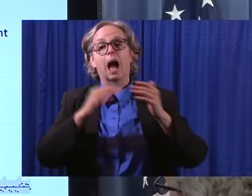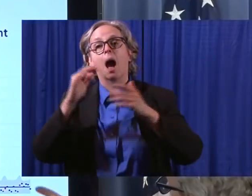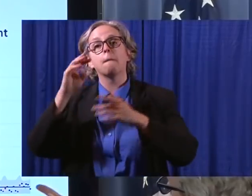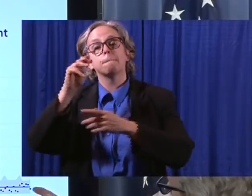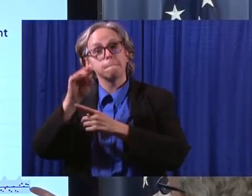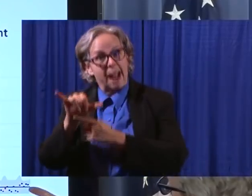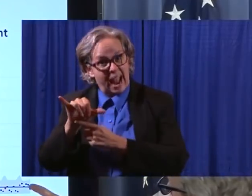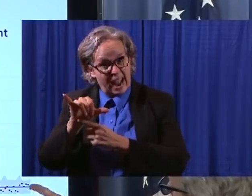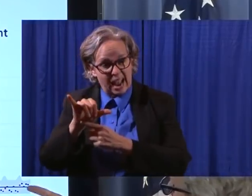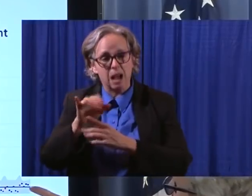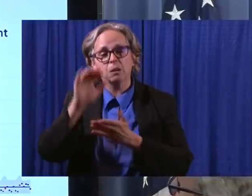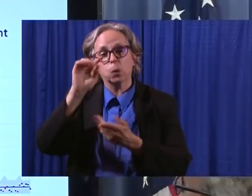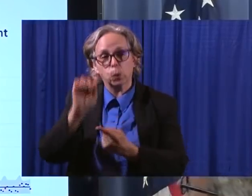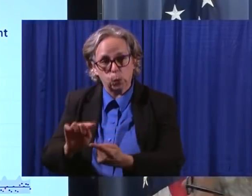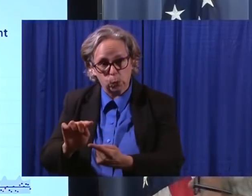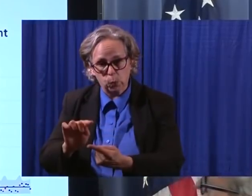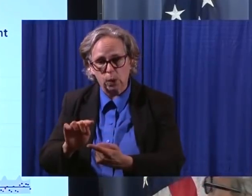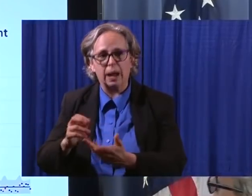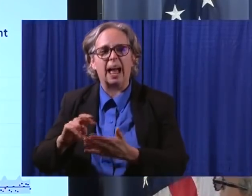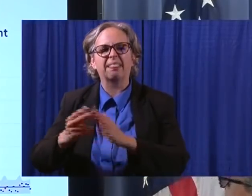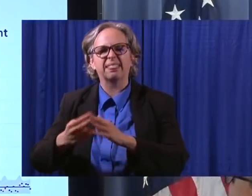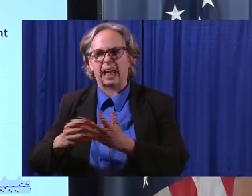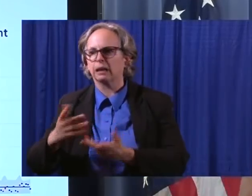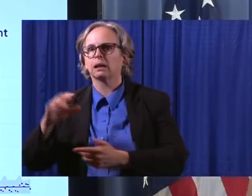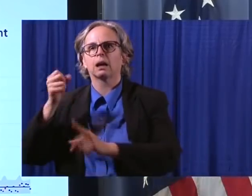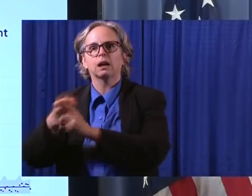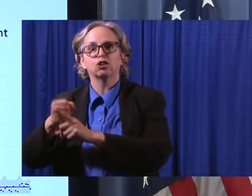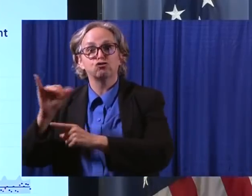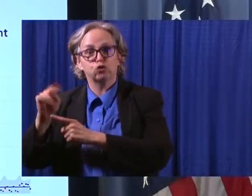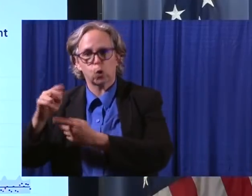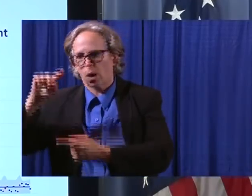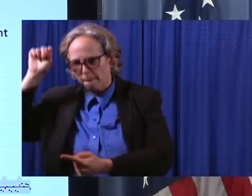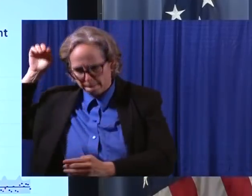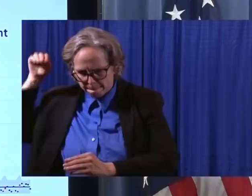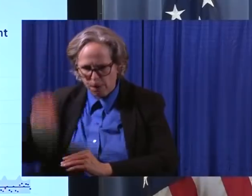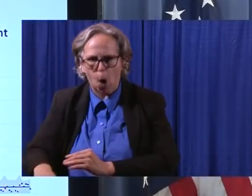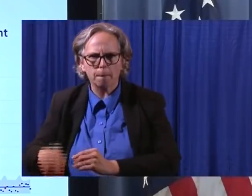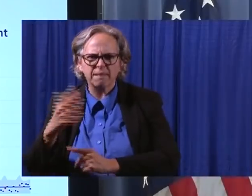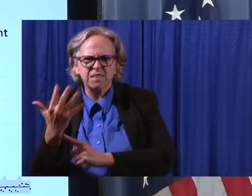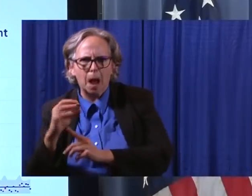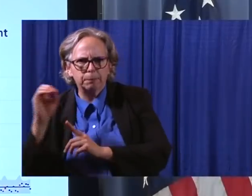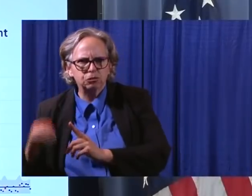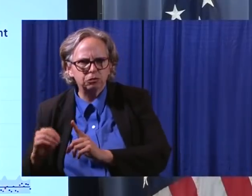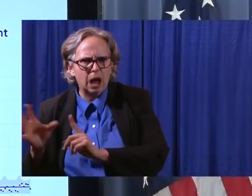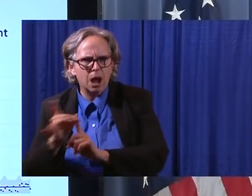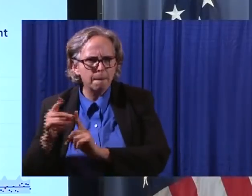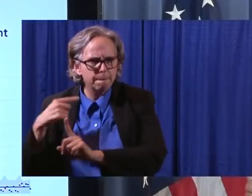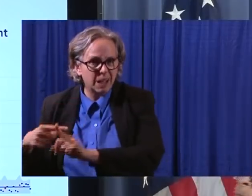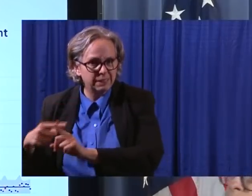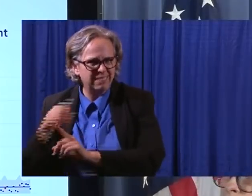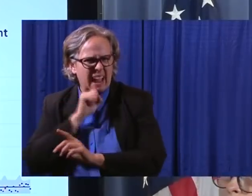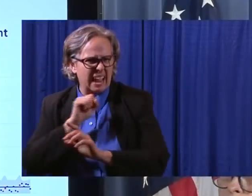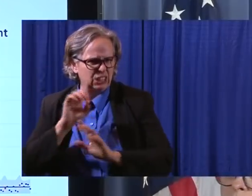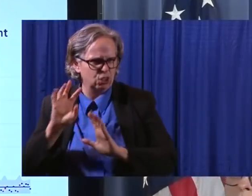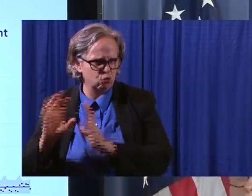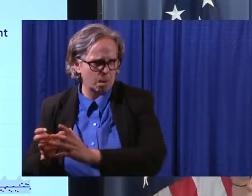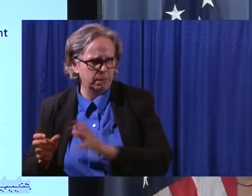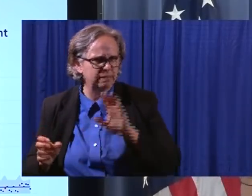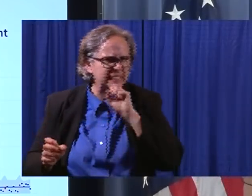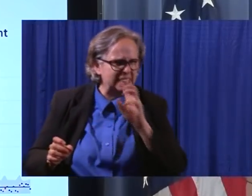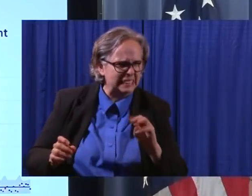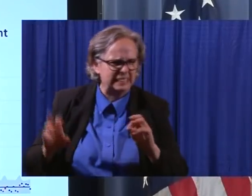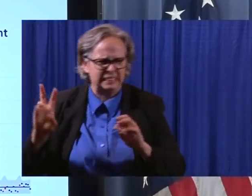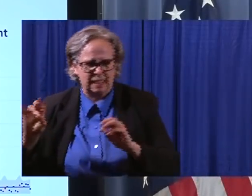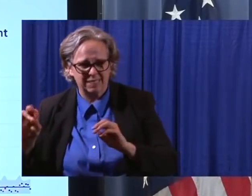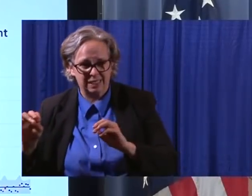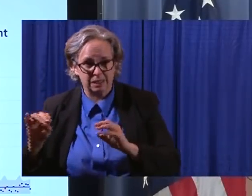seen a drop in below 5%. So going back to the point about this uptick of the percentage of